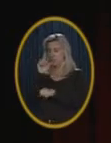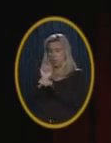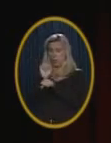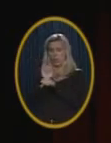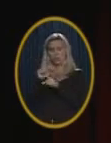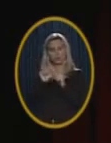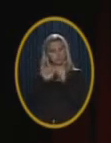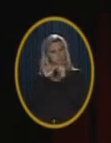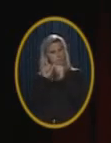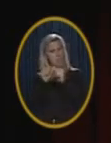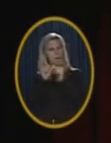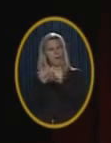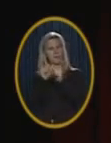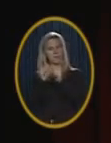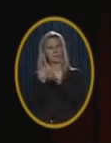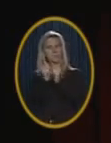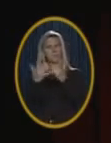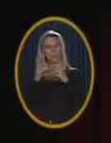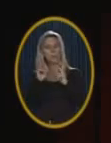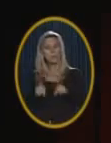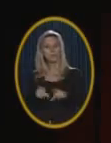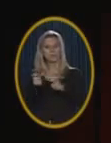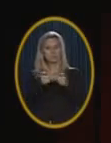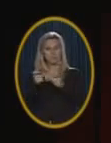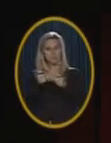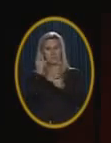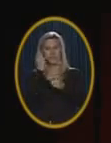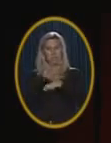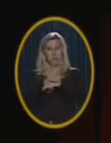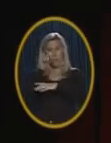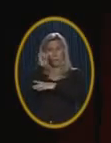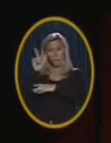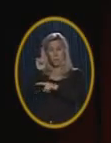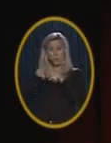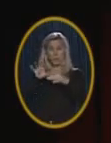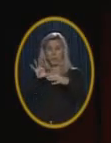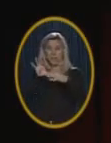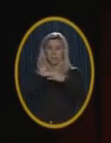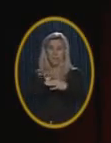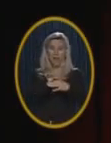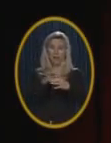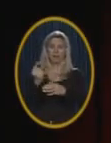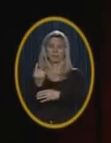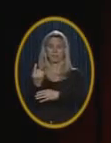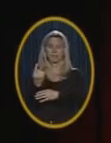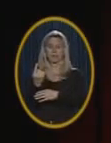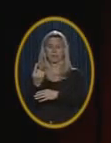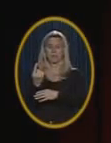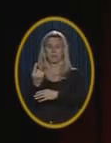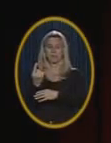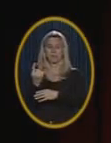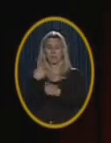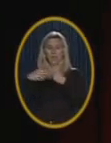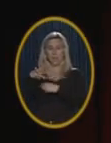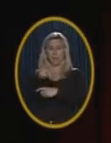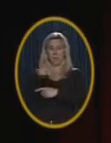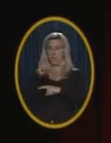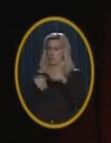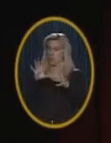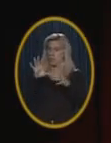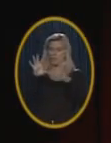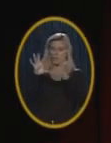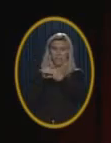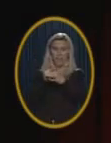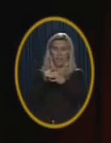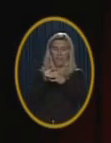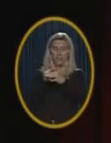keep right on trucking. Because, you know, if you're on the moon and you can't dock with something when you get off the surface of the moon and come back and you can't dock, well,